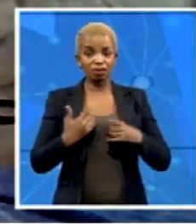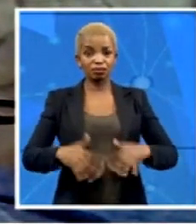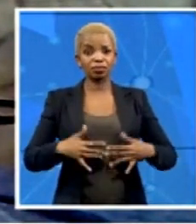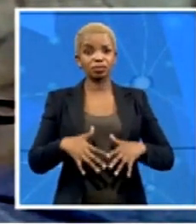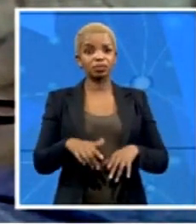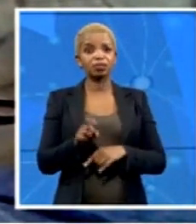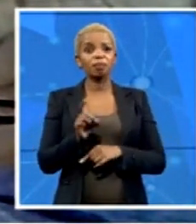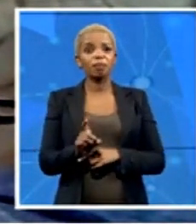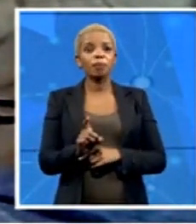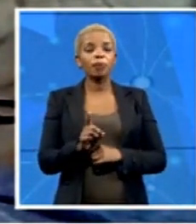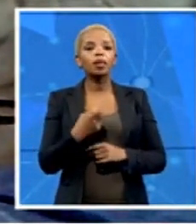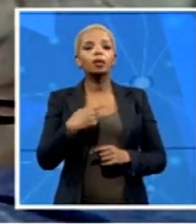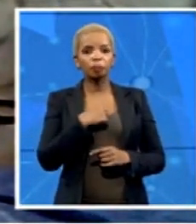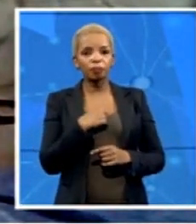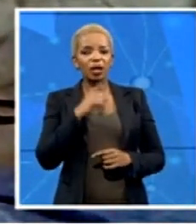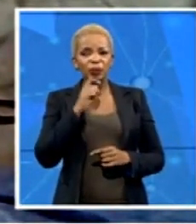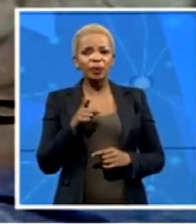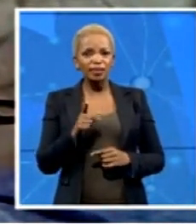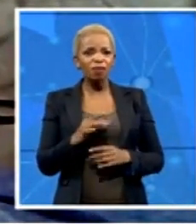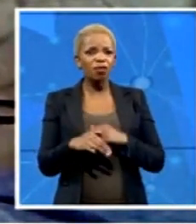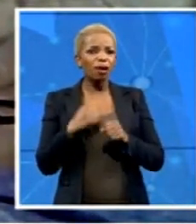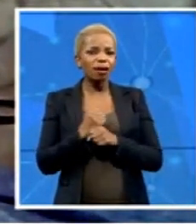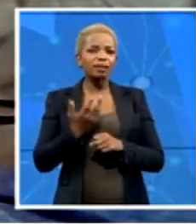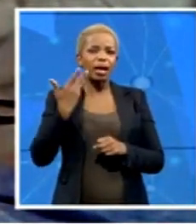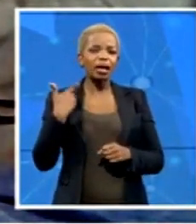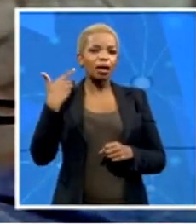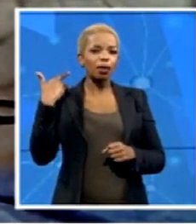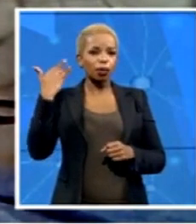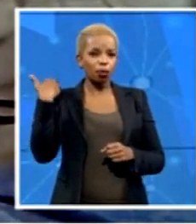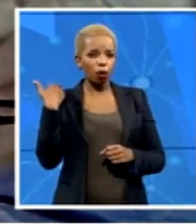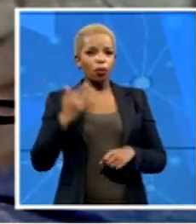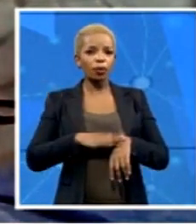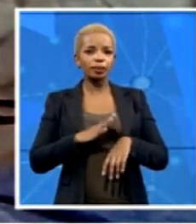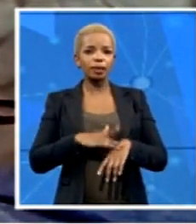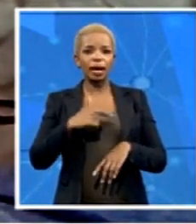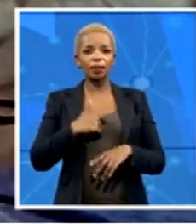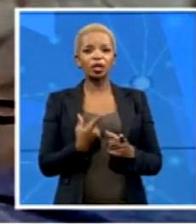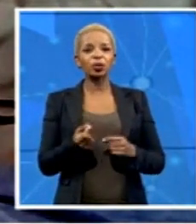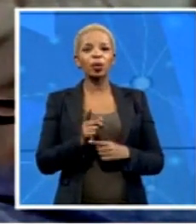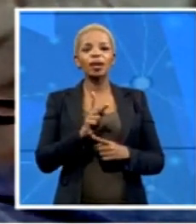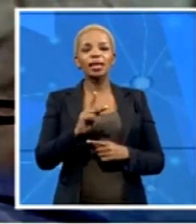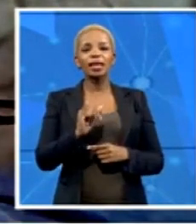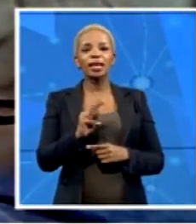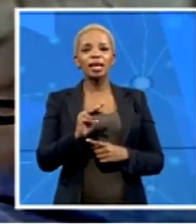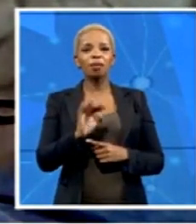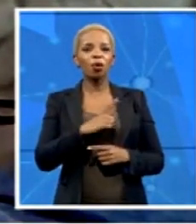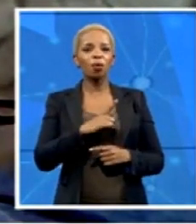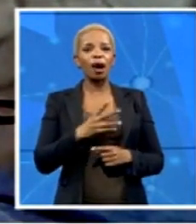ago when I was undergoing chemo and a stem cell transplant. Yeah. So being